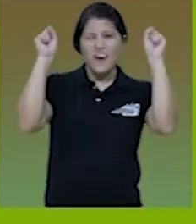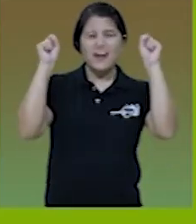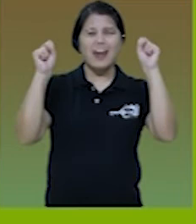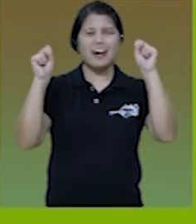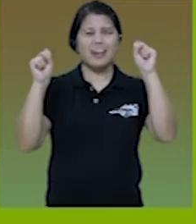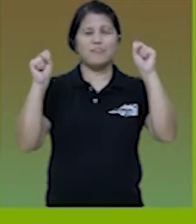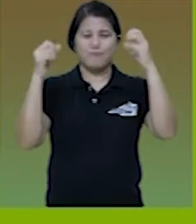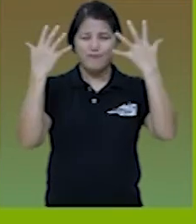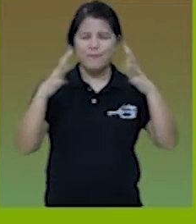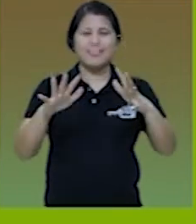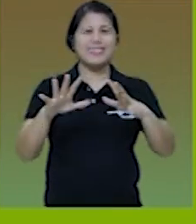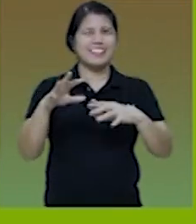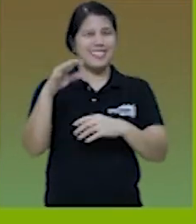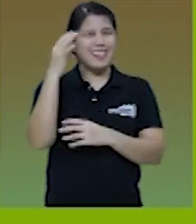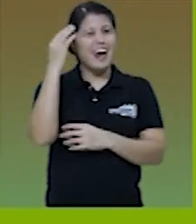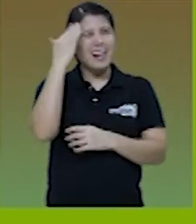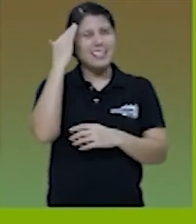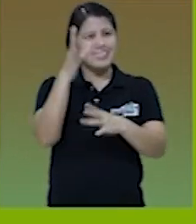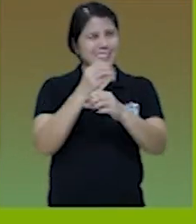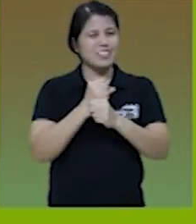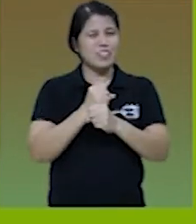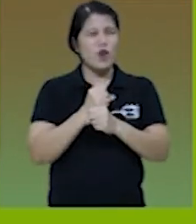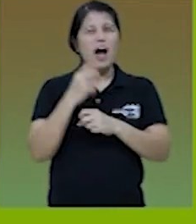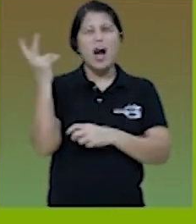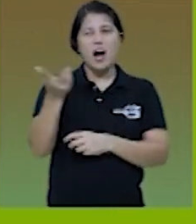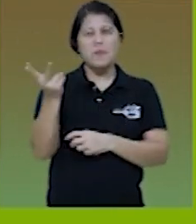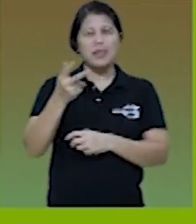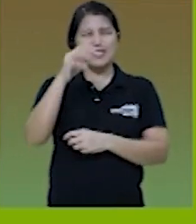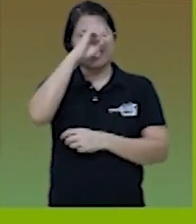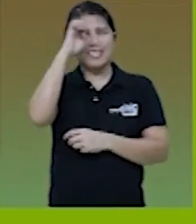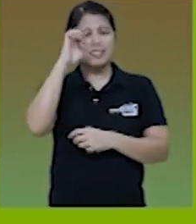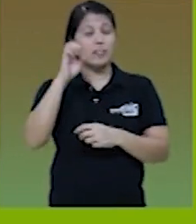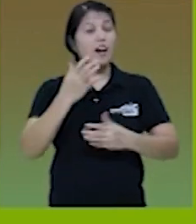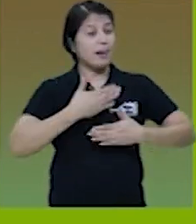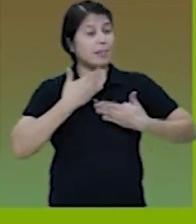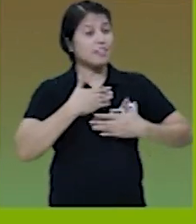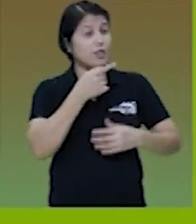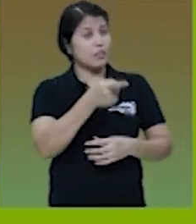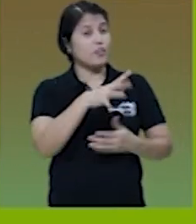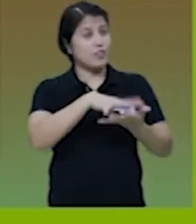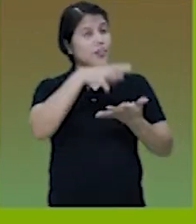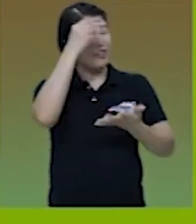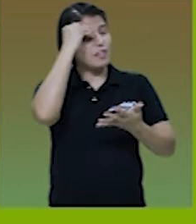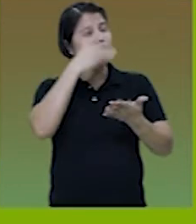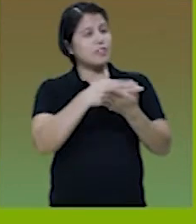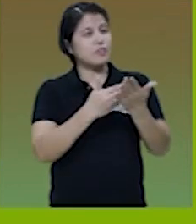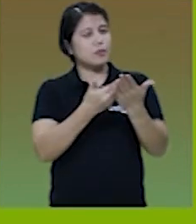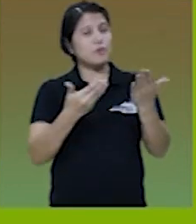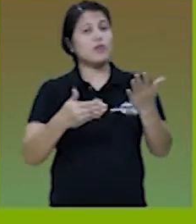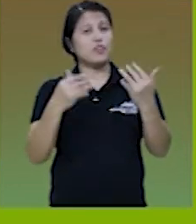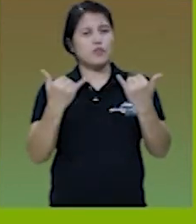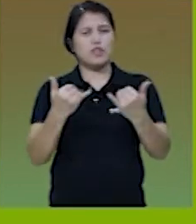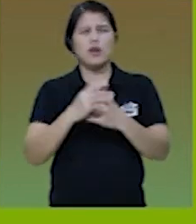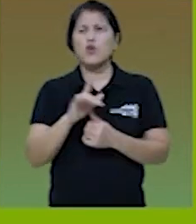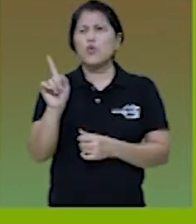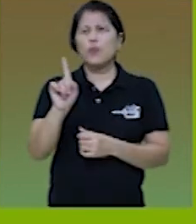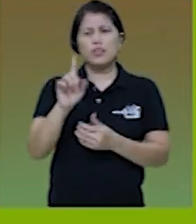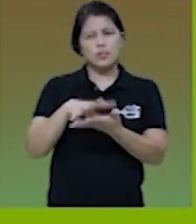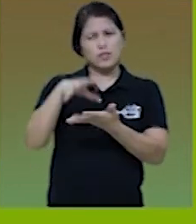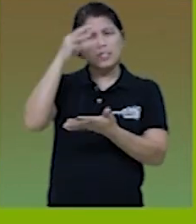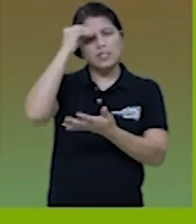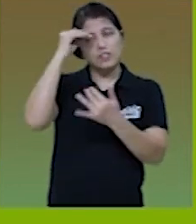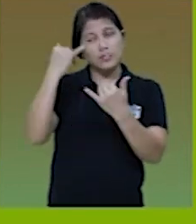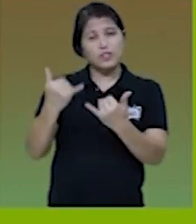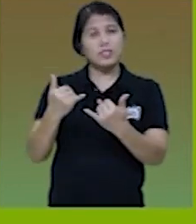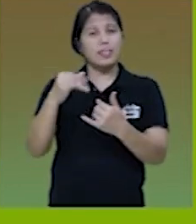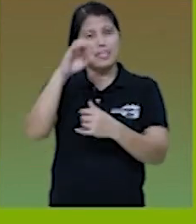Hooray! I got them all! That was amazing, Eliz. I'm glad you learned something today. What is your